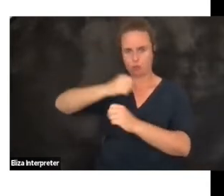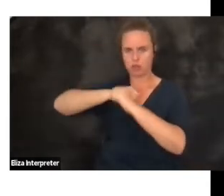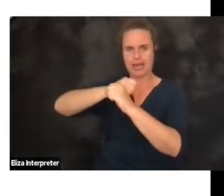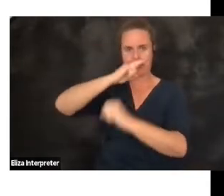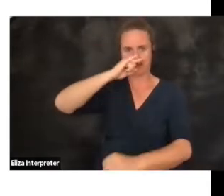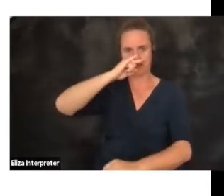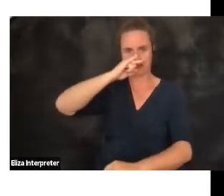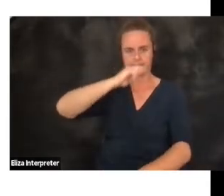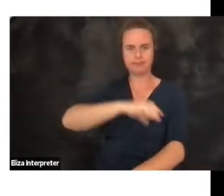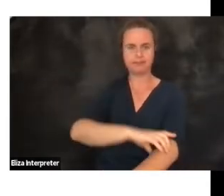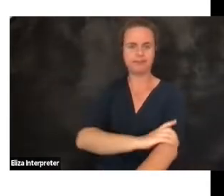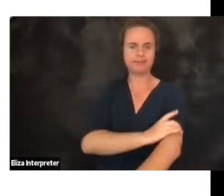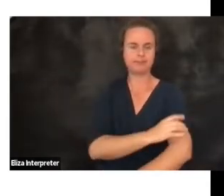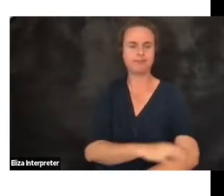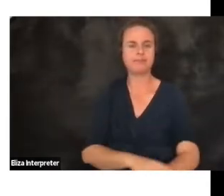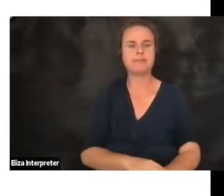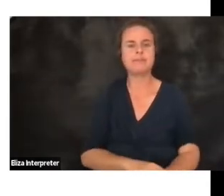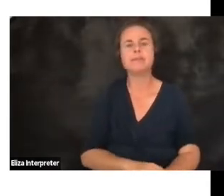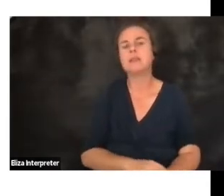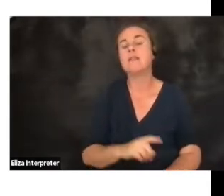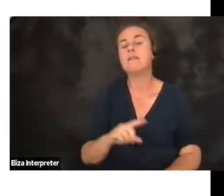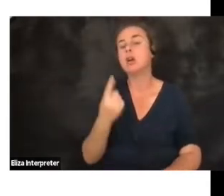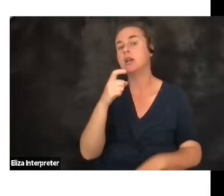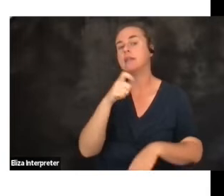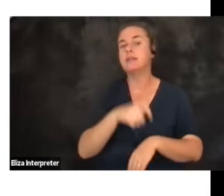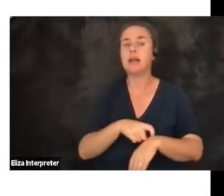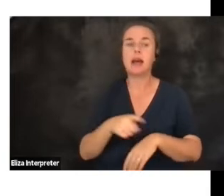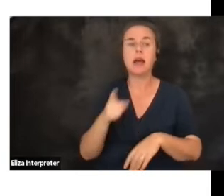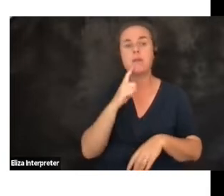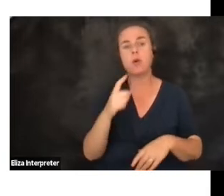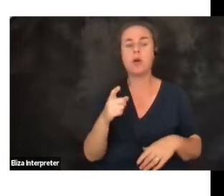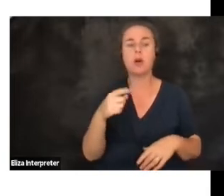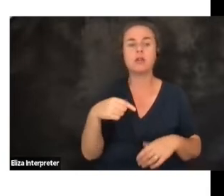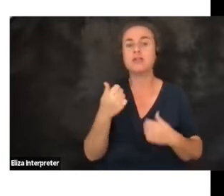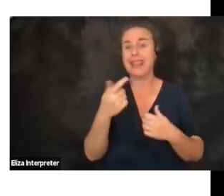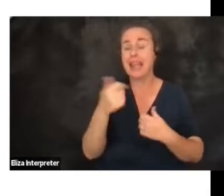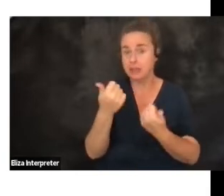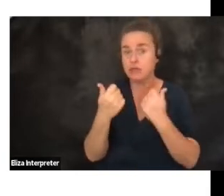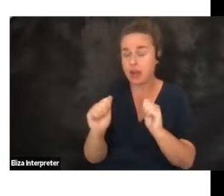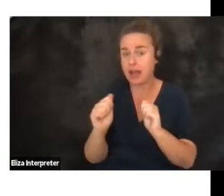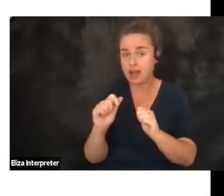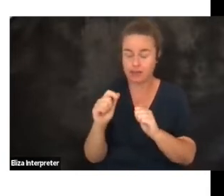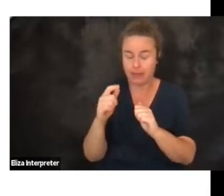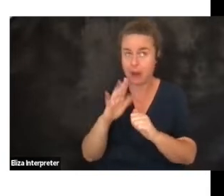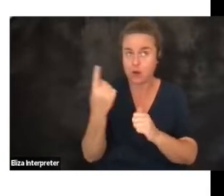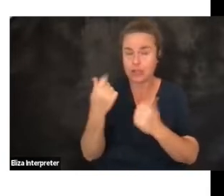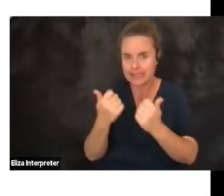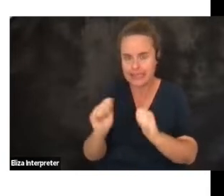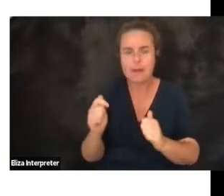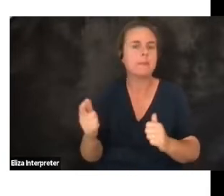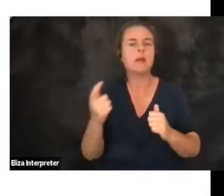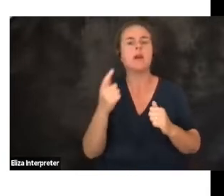iteration, the first time they went around that self-healing community circle, they looked